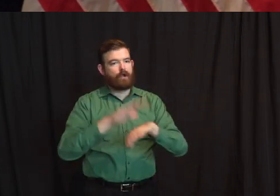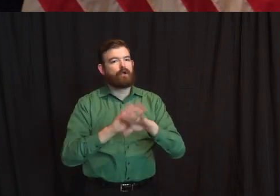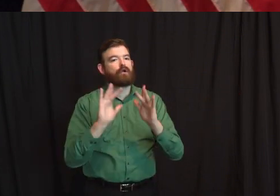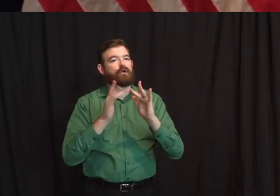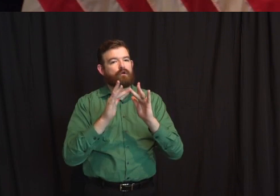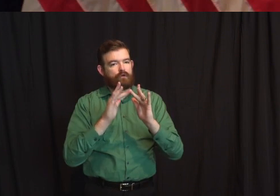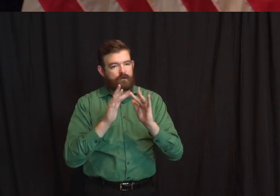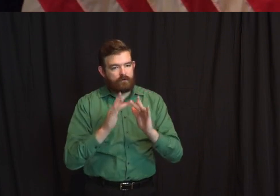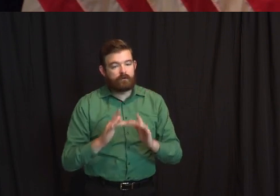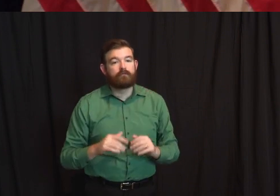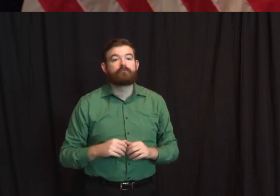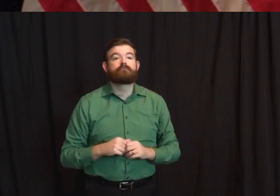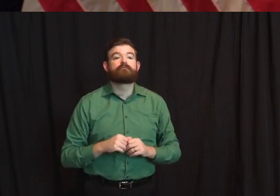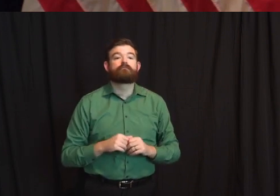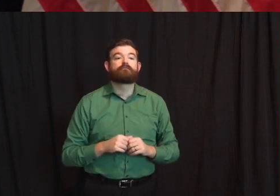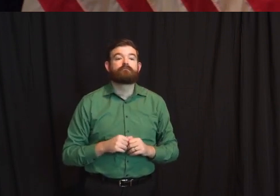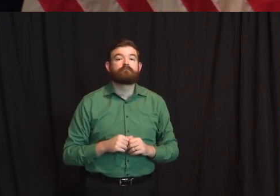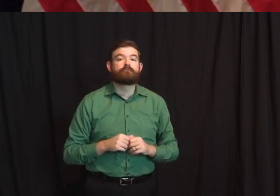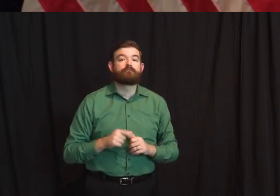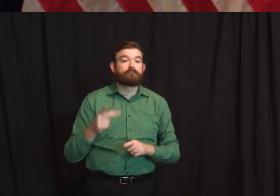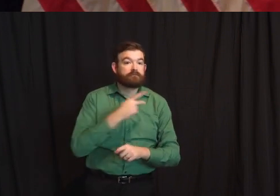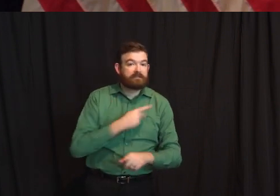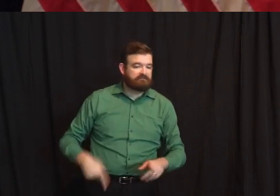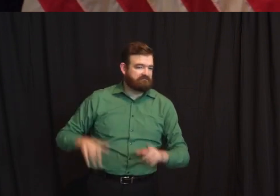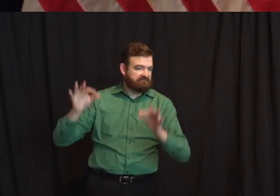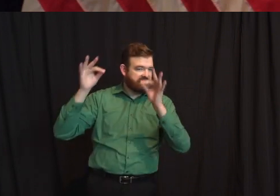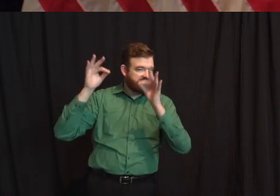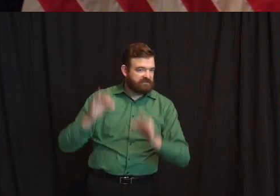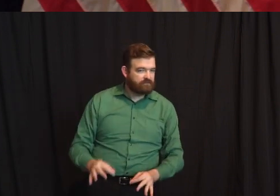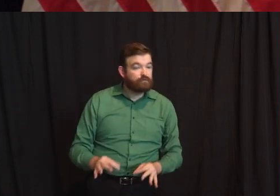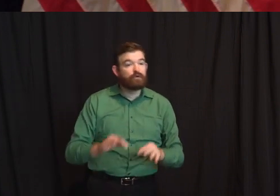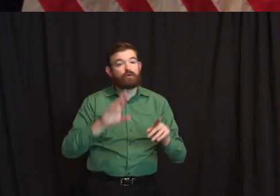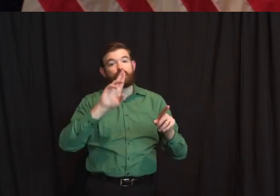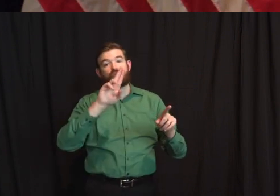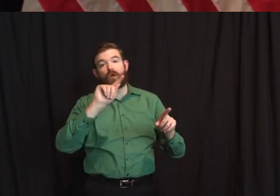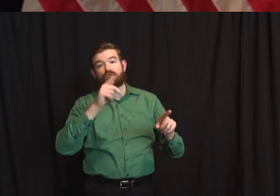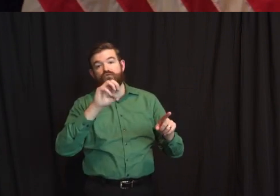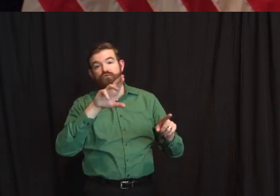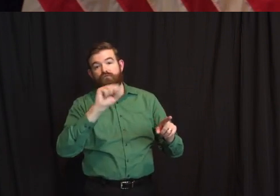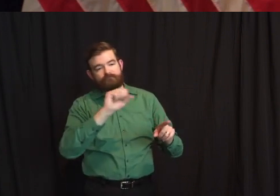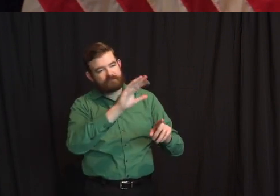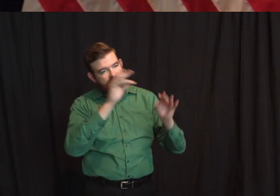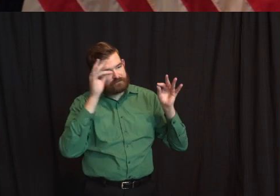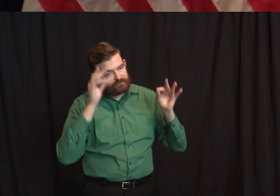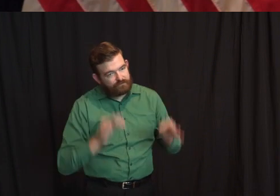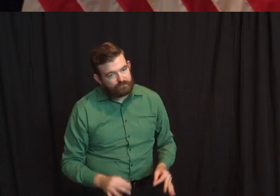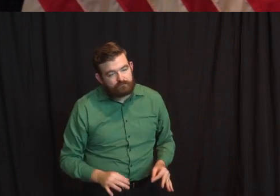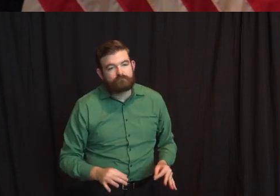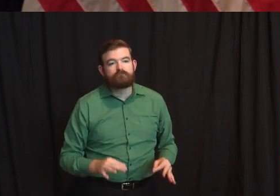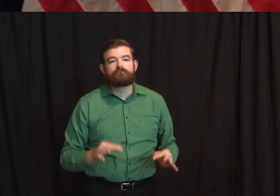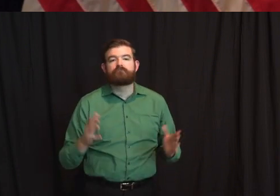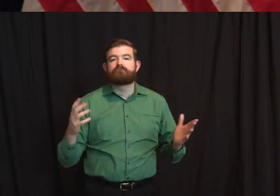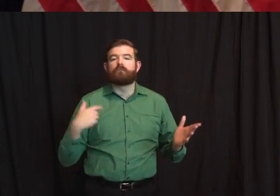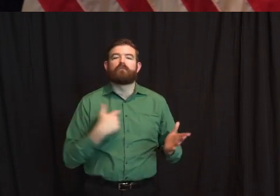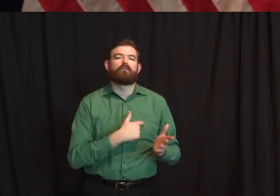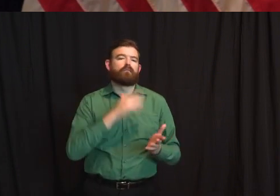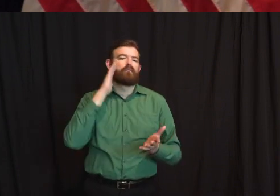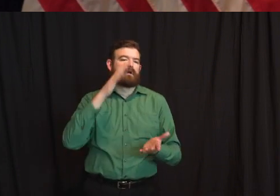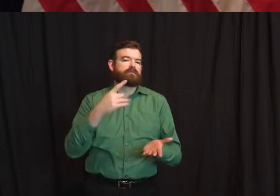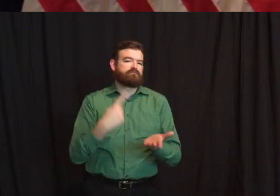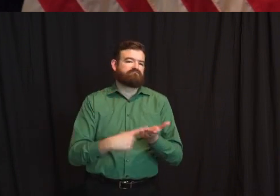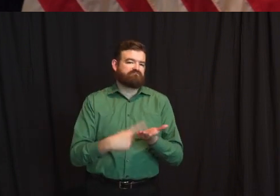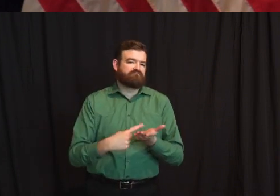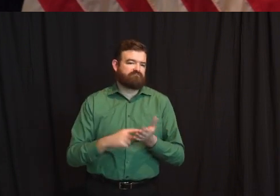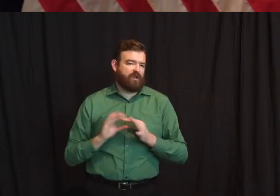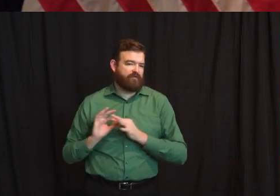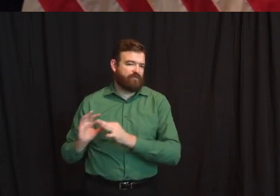call. Obviously, Rutgers and the other state universities is going to be a decision that we probably make collectively. So nothing on